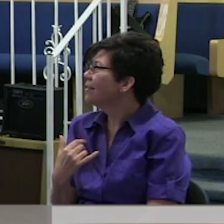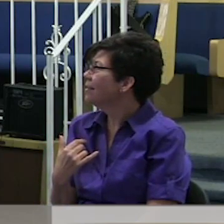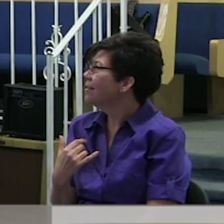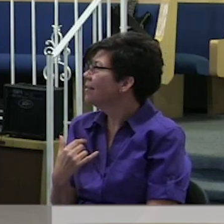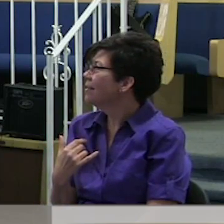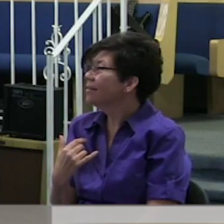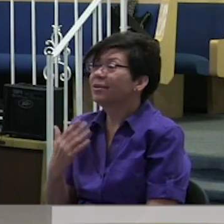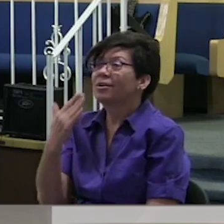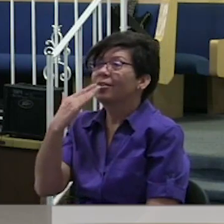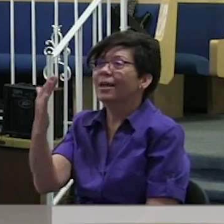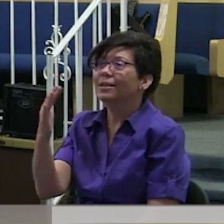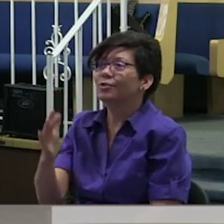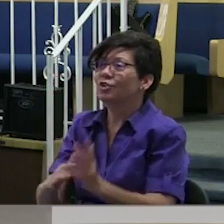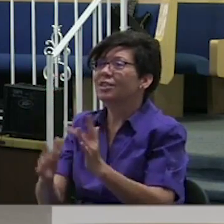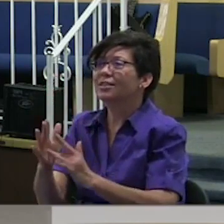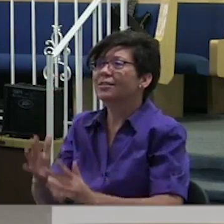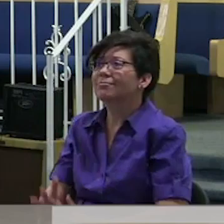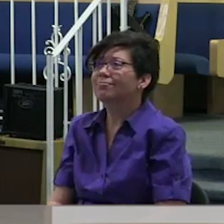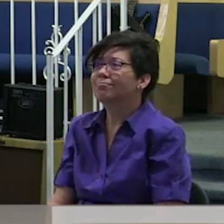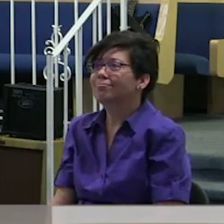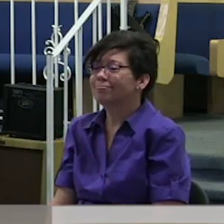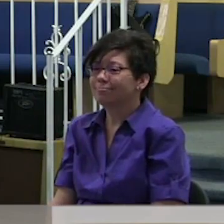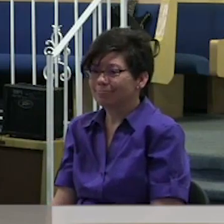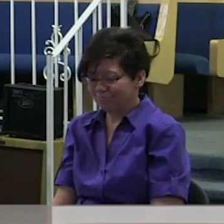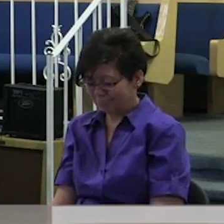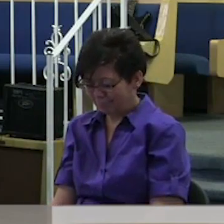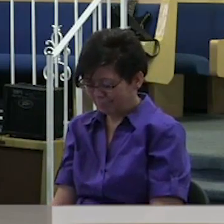yeah. Yeah. Thank you, Jesus.